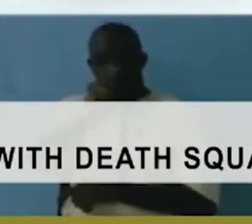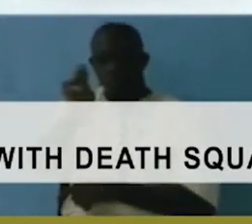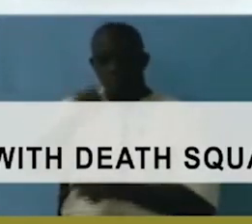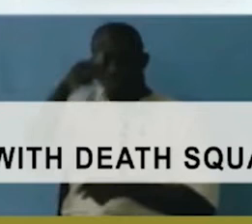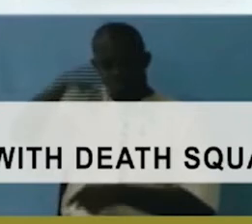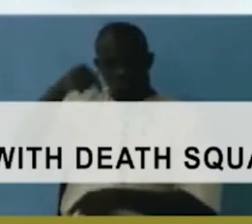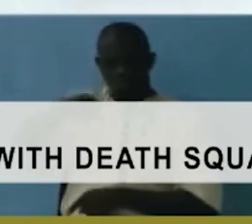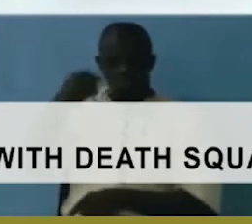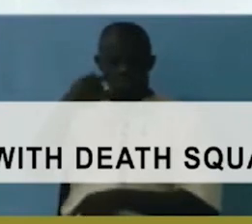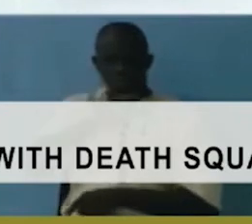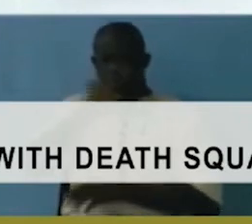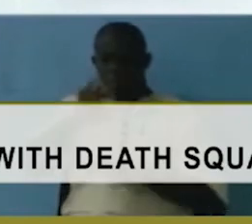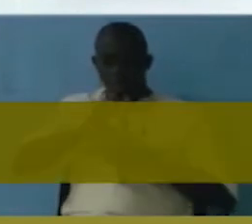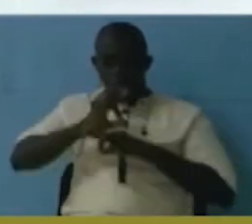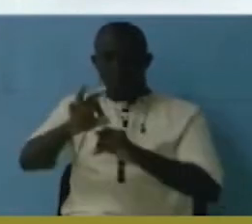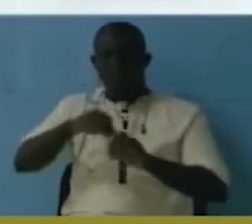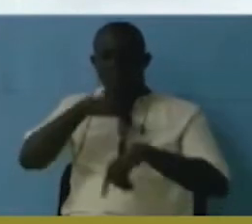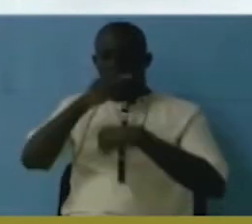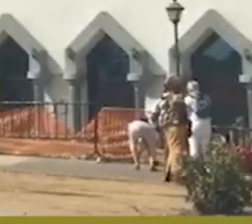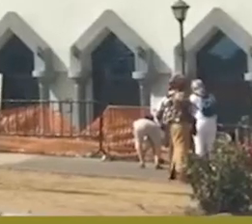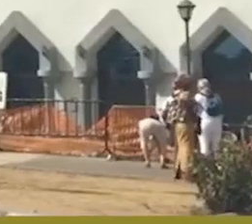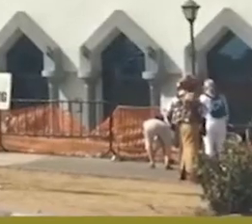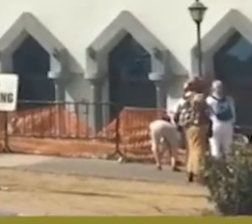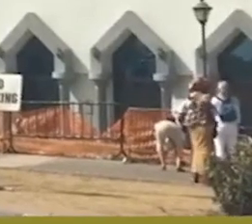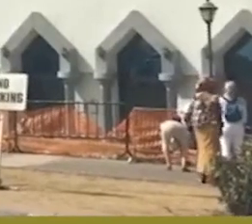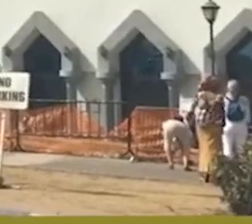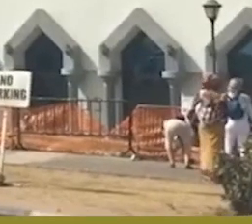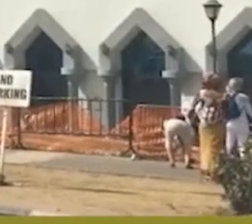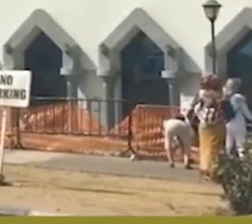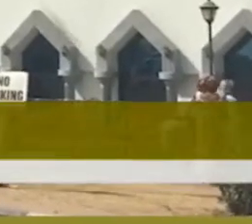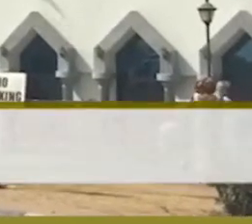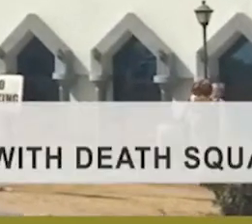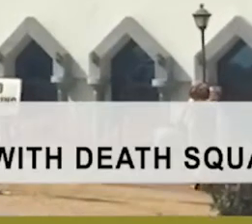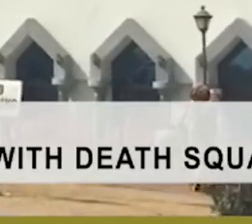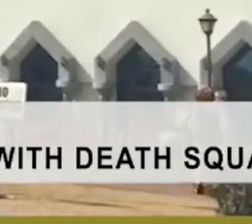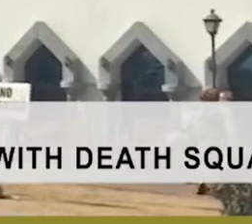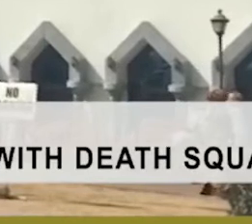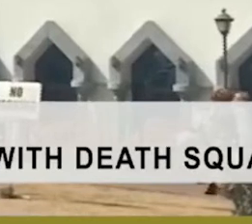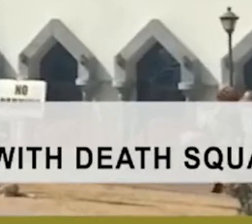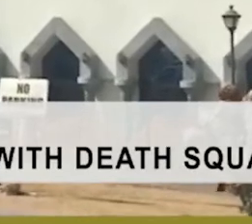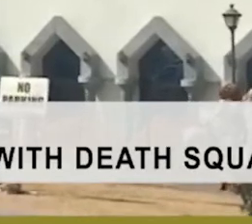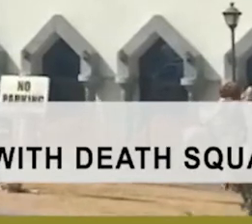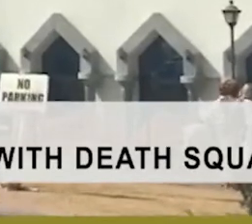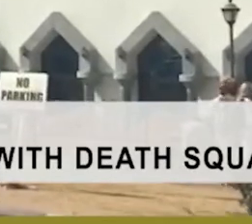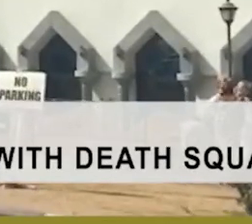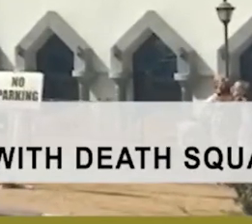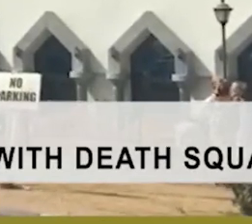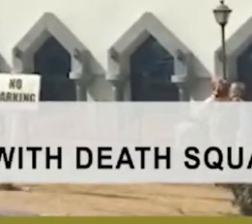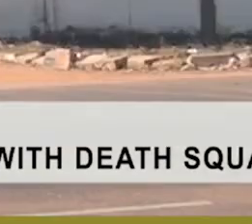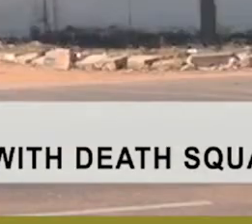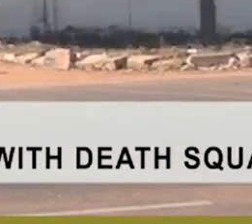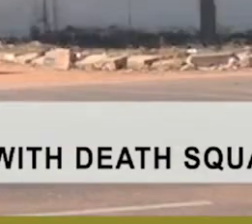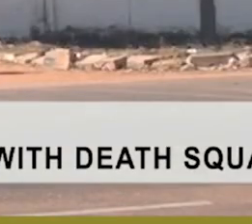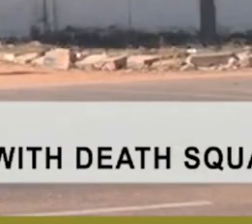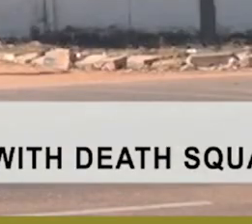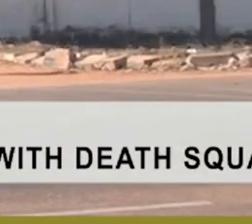But the plan failed when a plane carrying Yahya Jammeh landed at the airport after the airspace was closed. Dabo was arrested from his home and locked